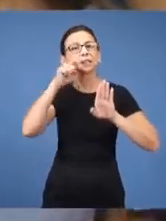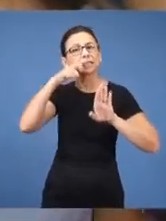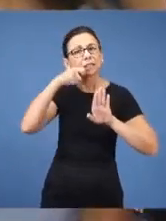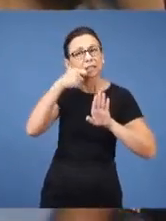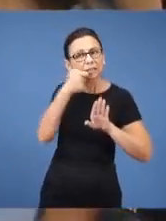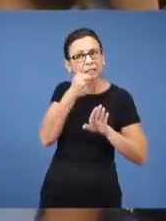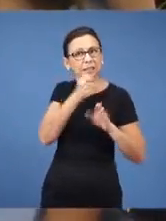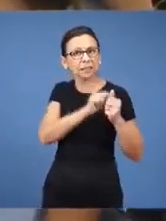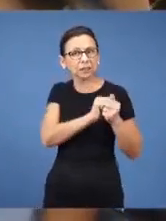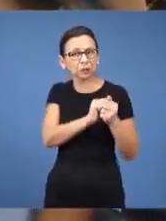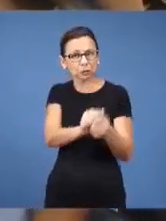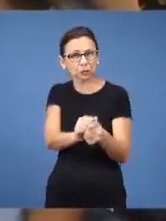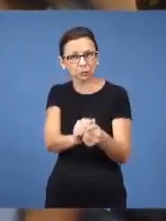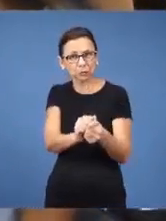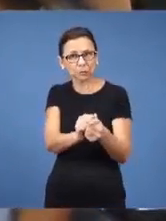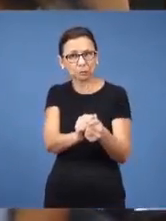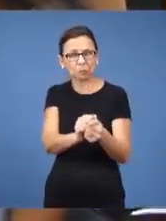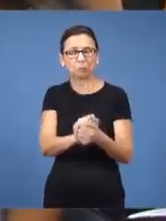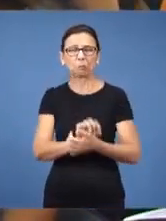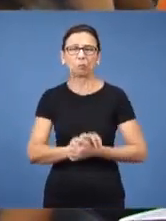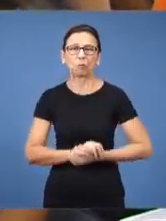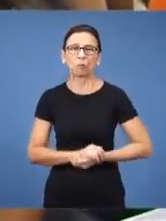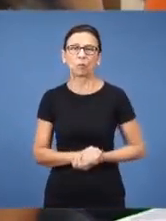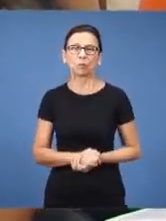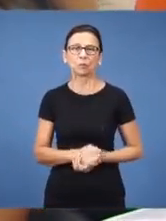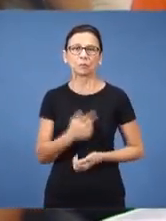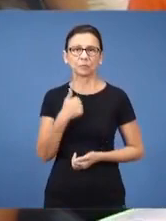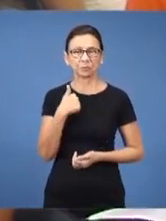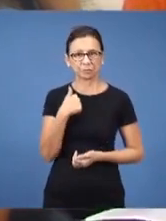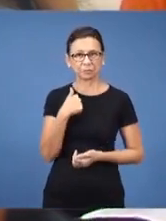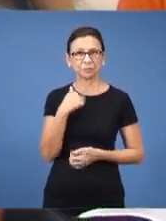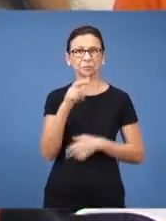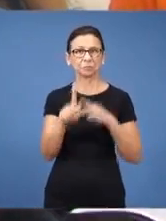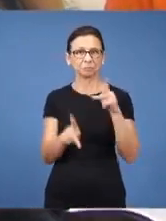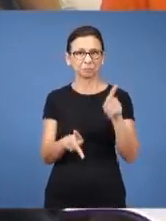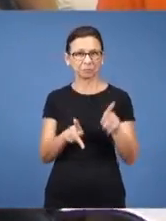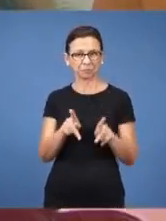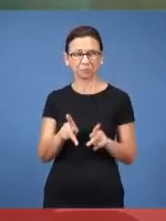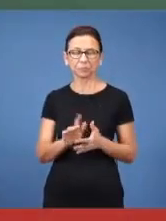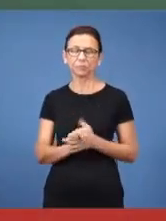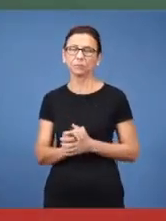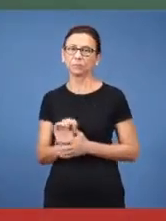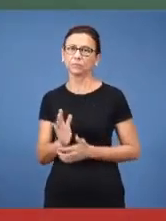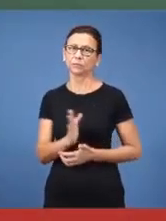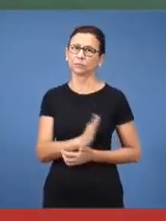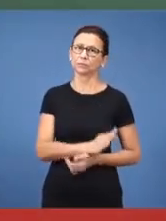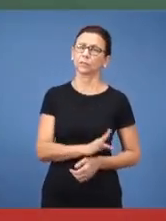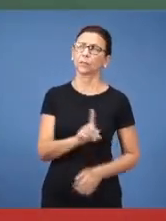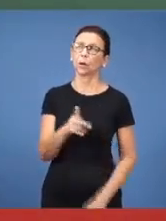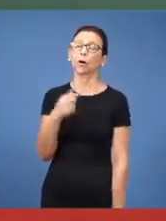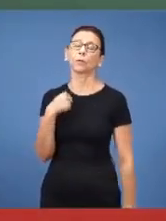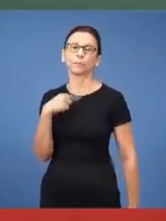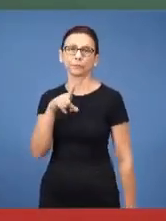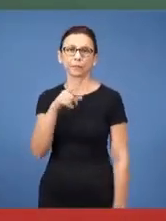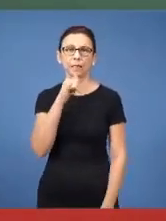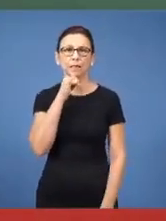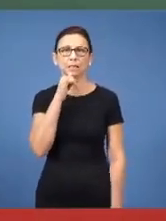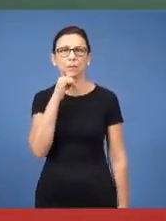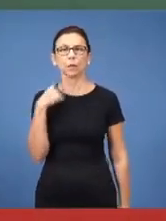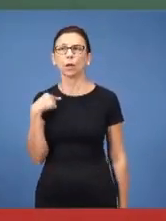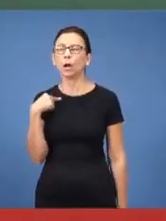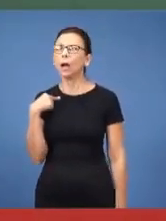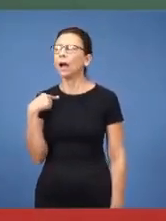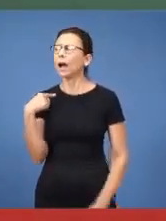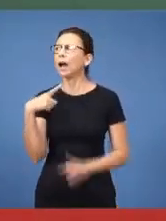come in to him and dine with him, and he with me. My brethren, I'm at the door. One thing is to say,